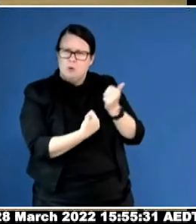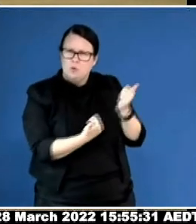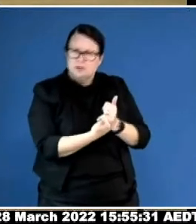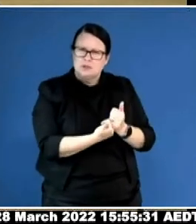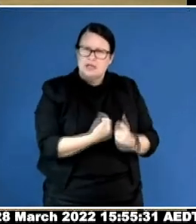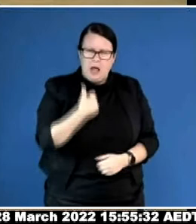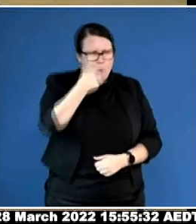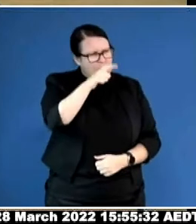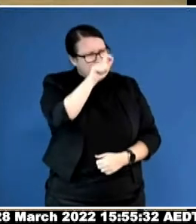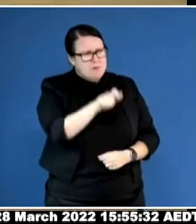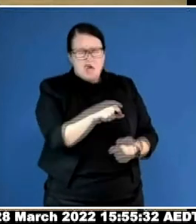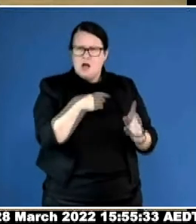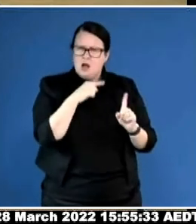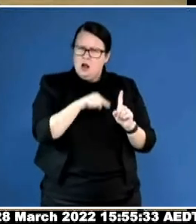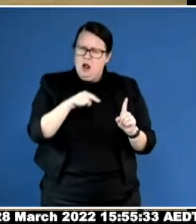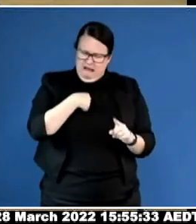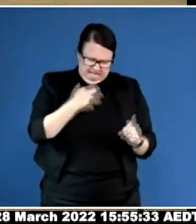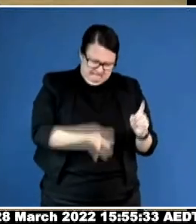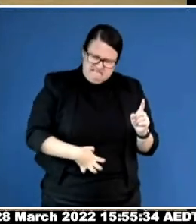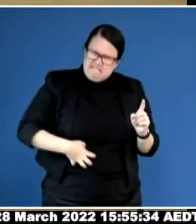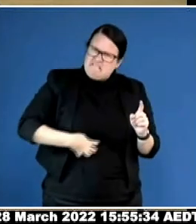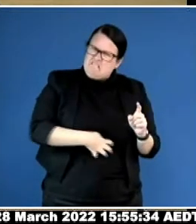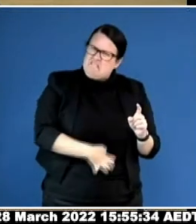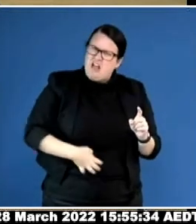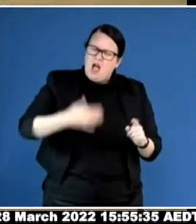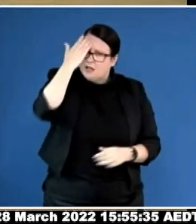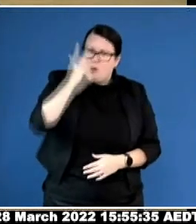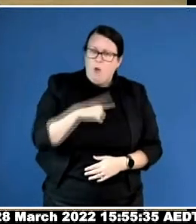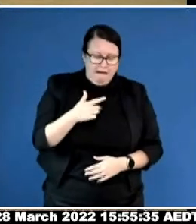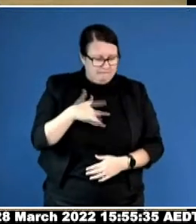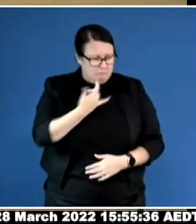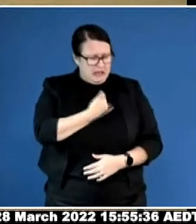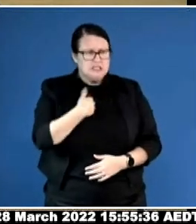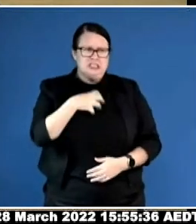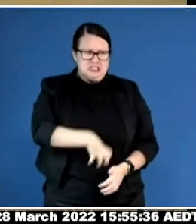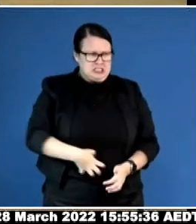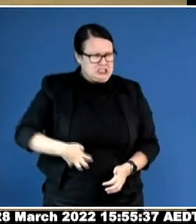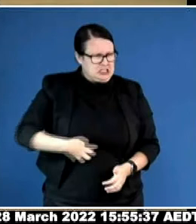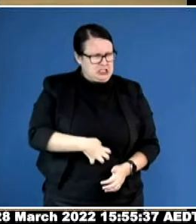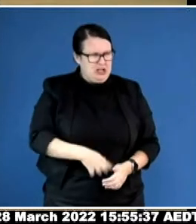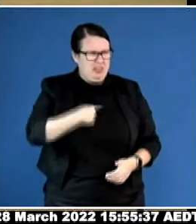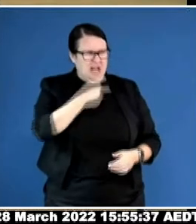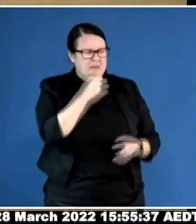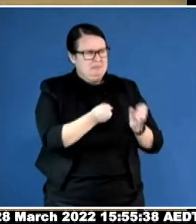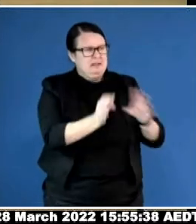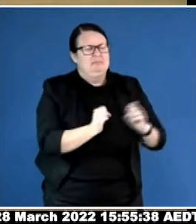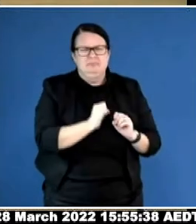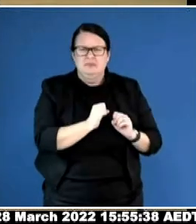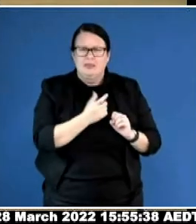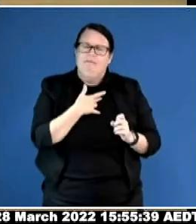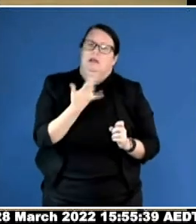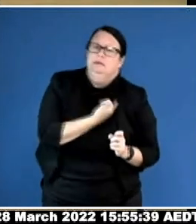kept getting so frustrated with a particular worker. I felt so bad because I'd get frustrated and then blurt something out.